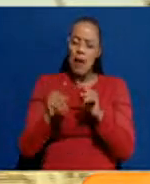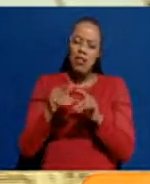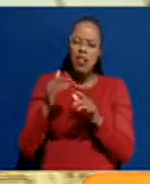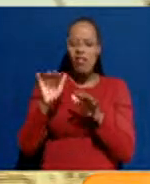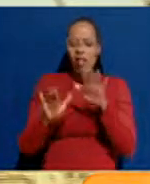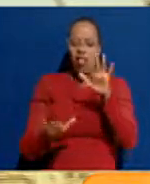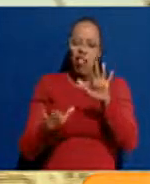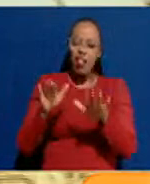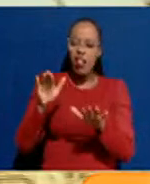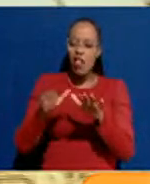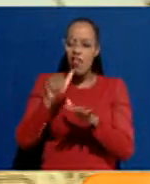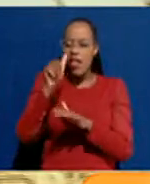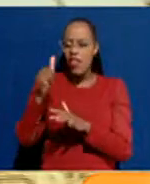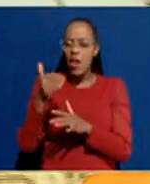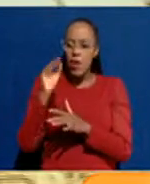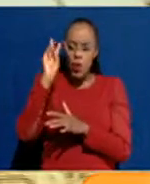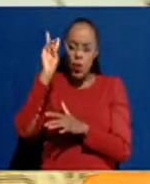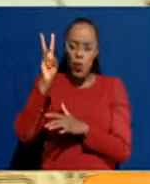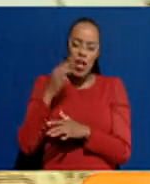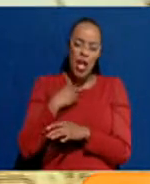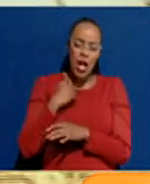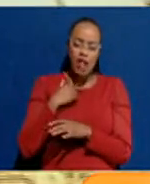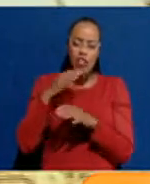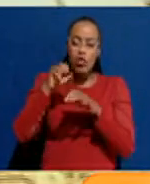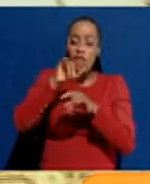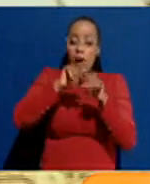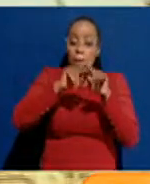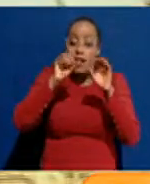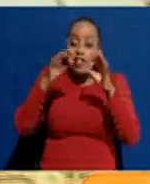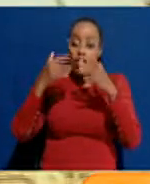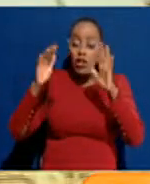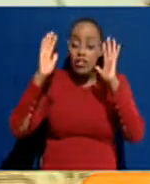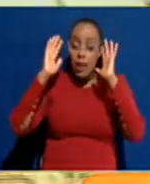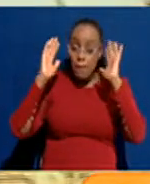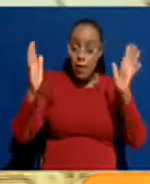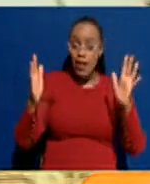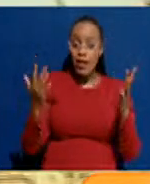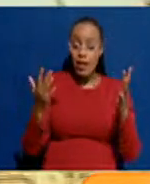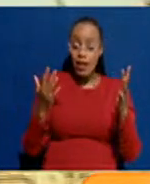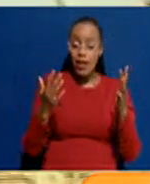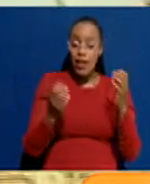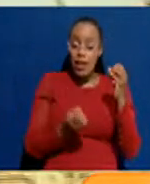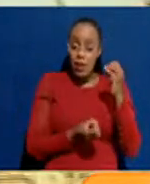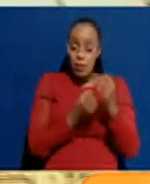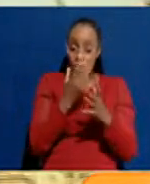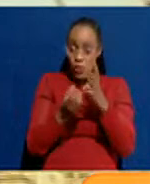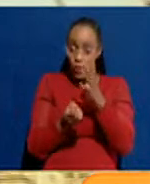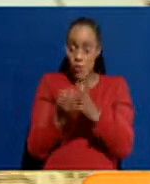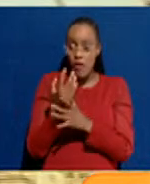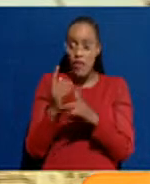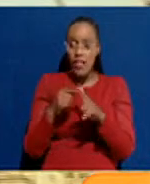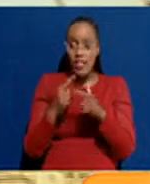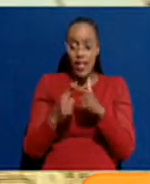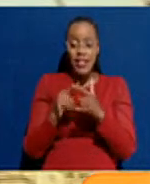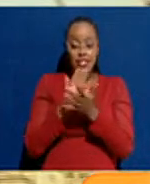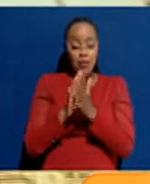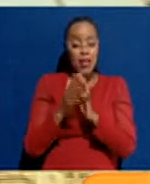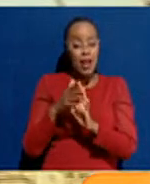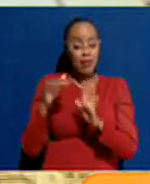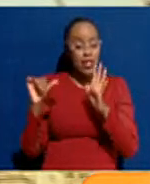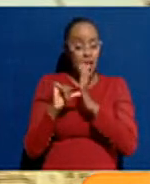and the others just rev up to occupy that space. But if you lose a very big plant, at times it's a